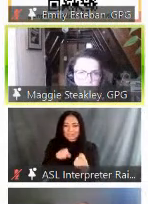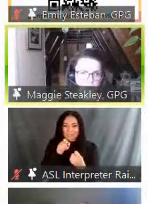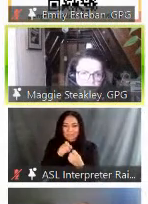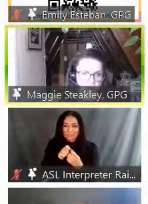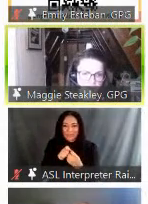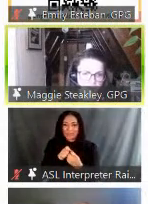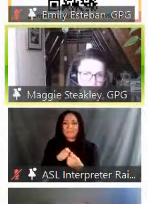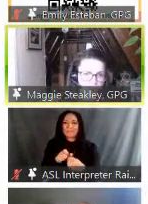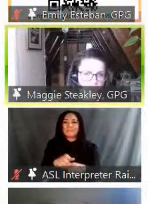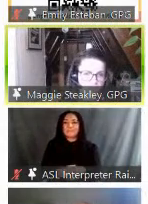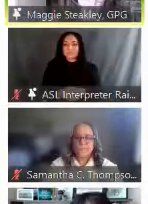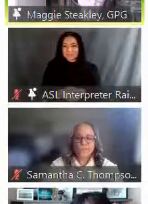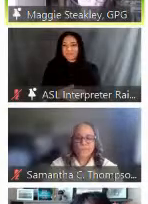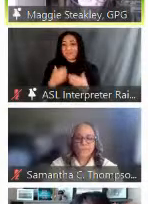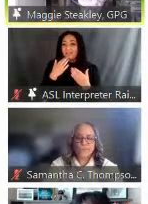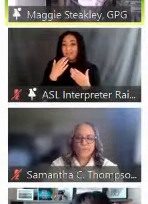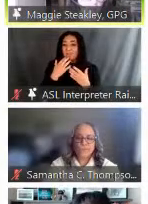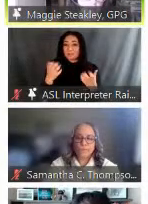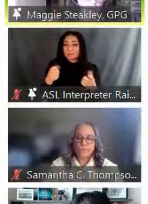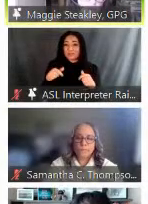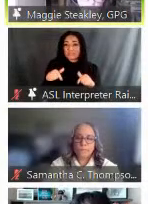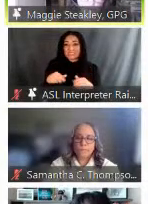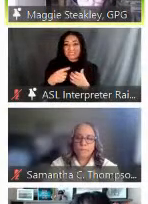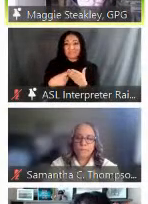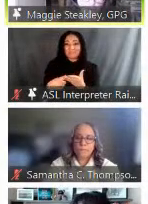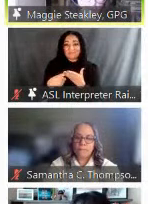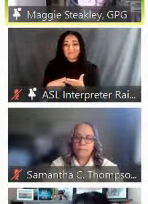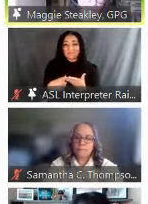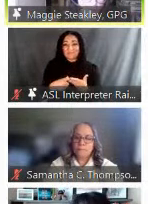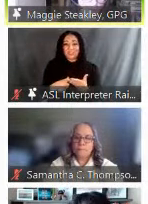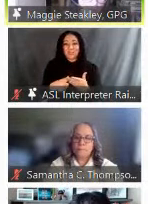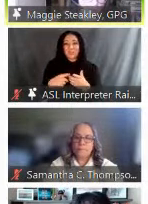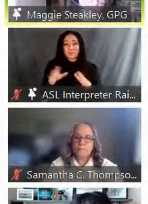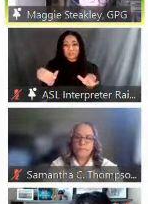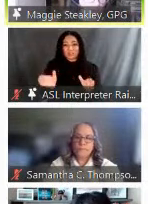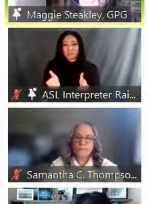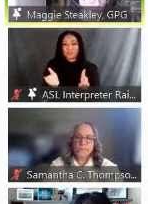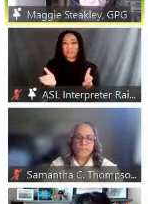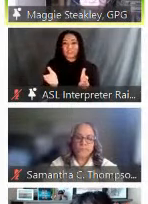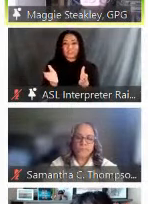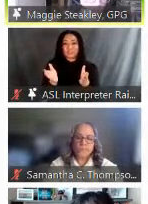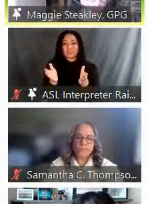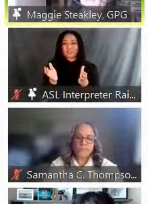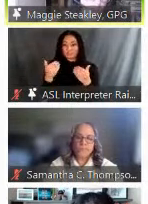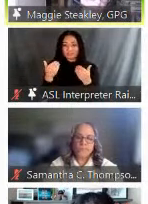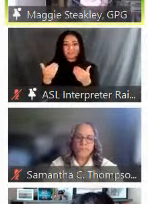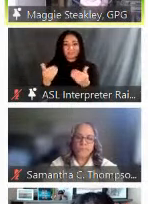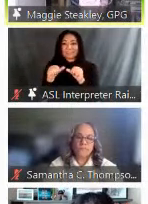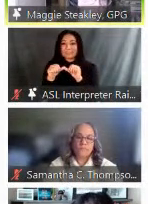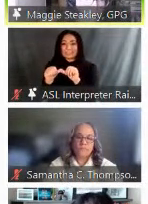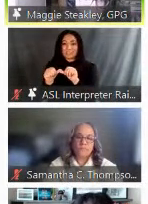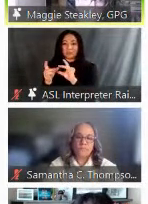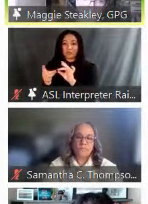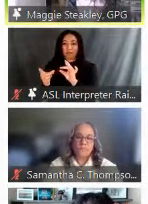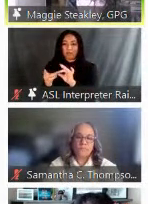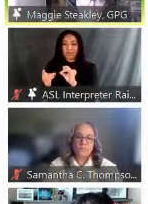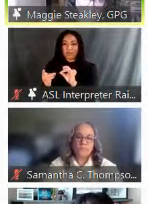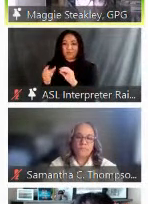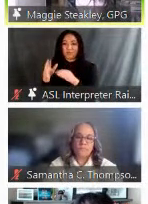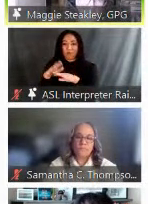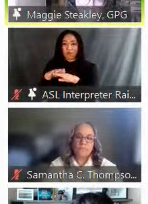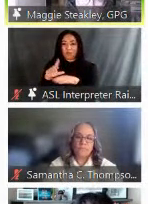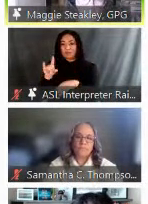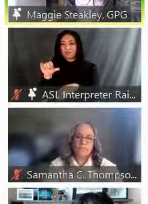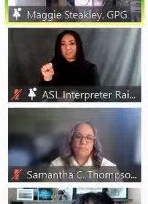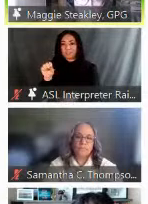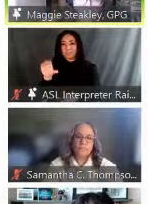thank you so much for this discussion. We encourage work group members to continue to comment on discourse, and we'll be working to synthesize the